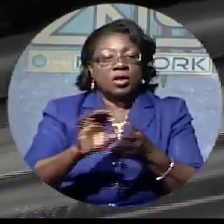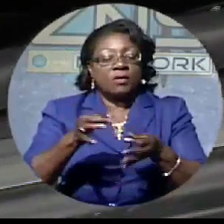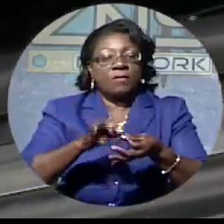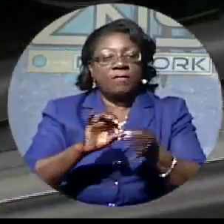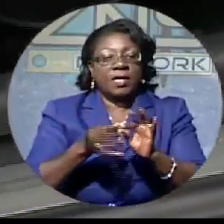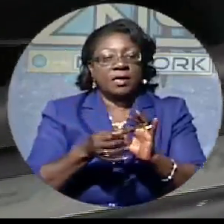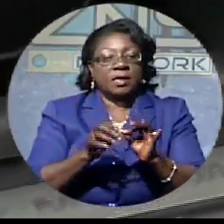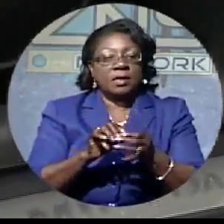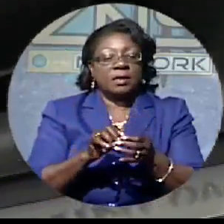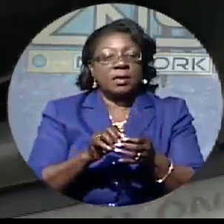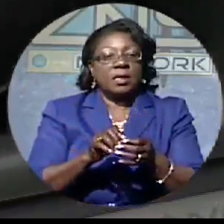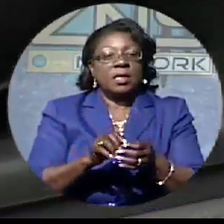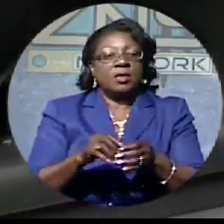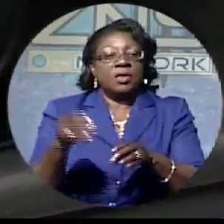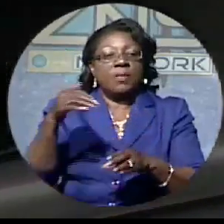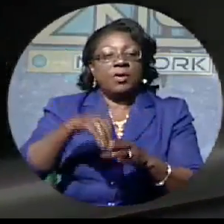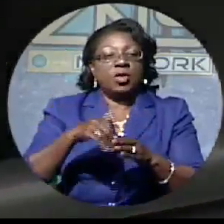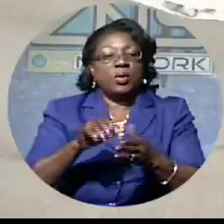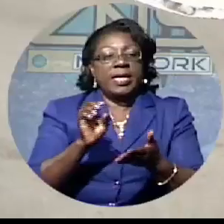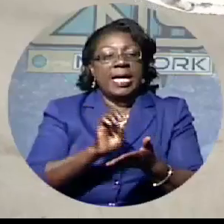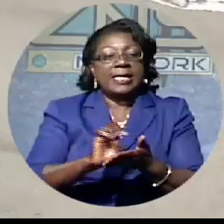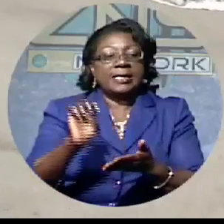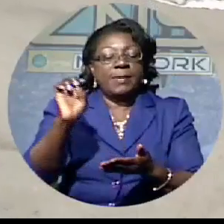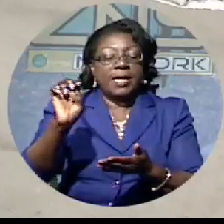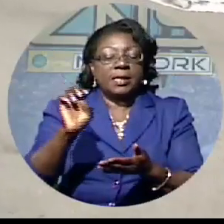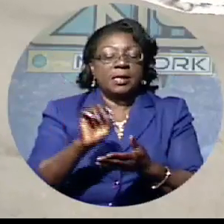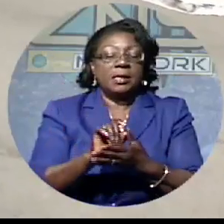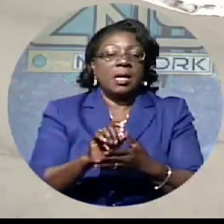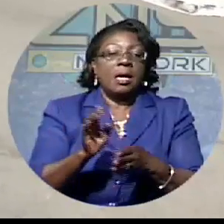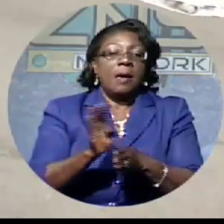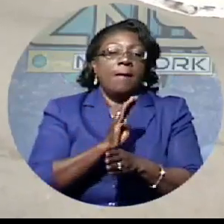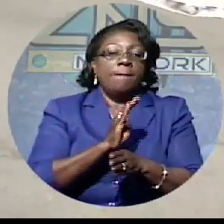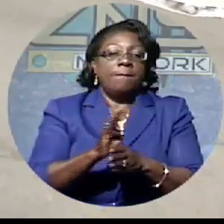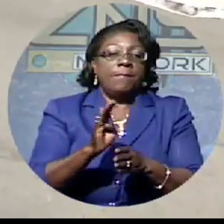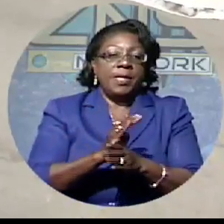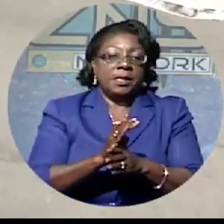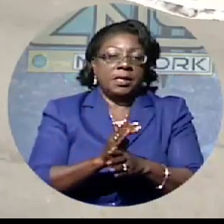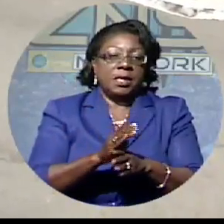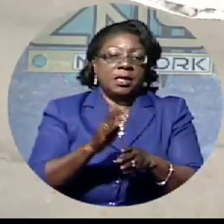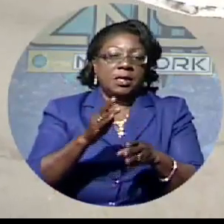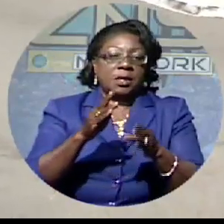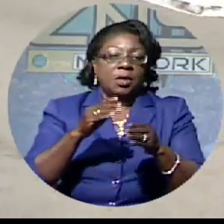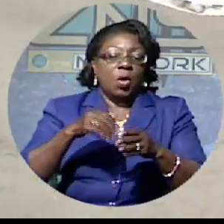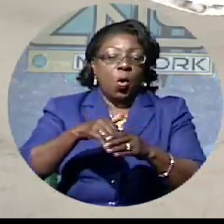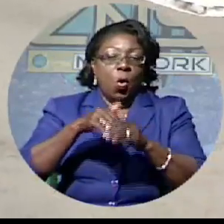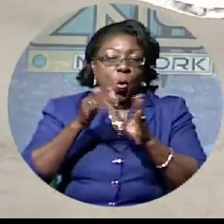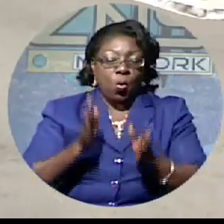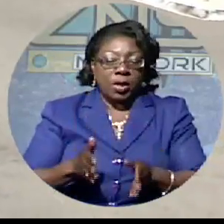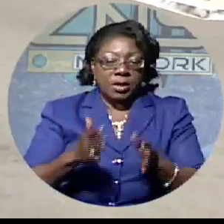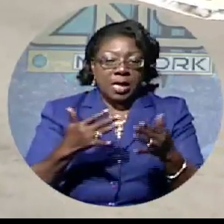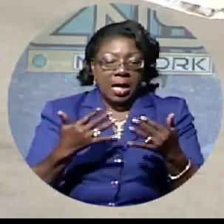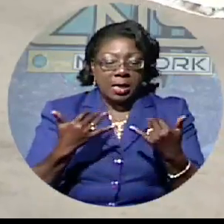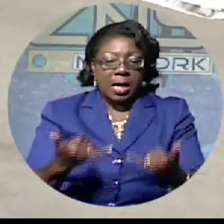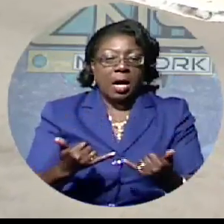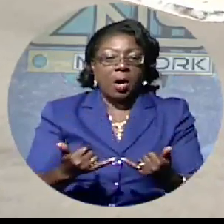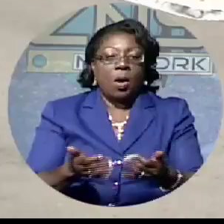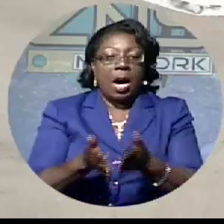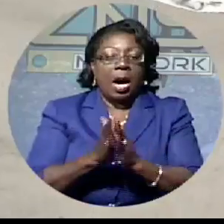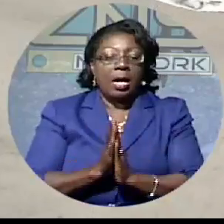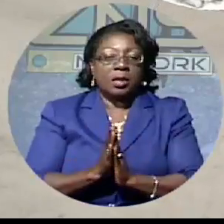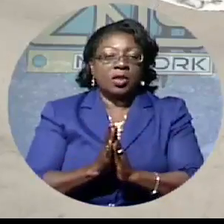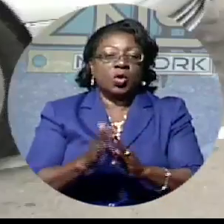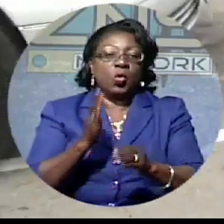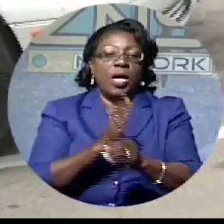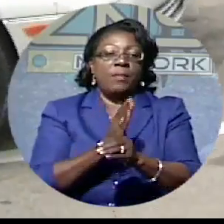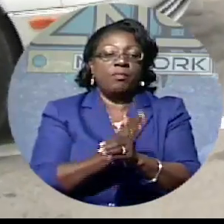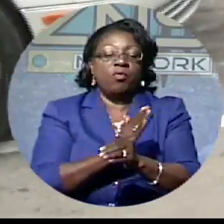guys put you in expense. Business operators are now being encouraged to step up their security initiatives. Police confirmed